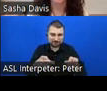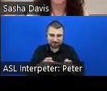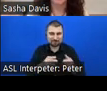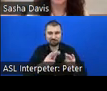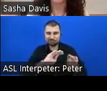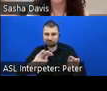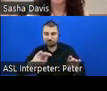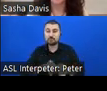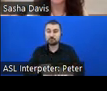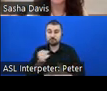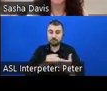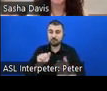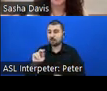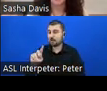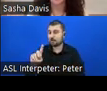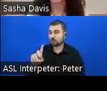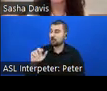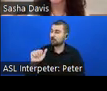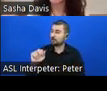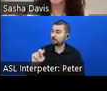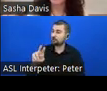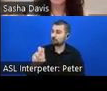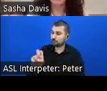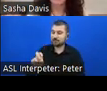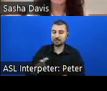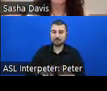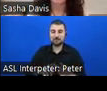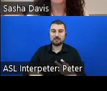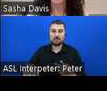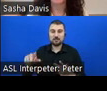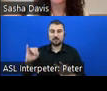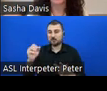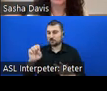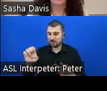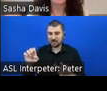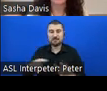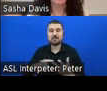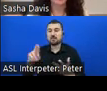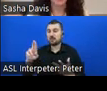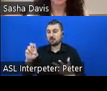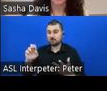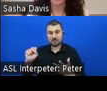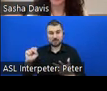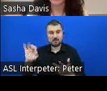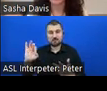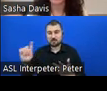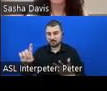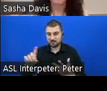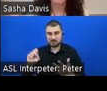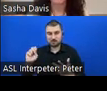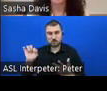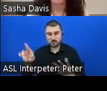by André Derain, José Clemente Orozco, Raphael Sawyer, Abraham